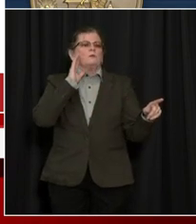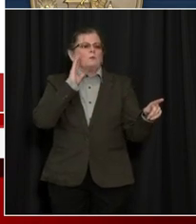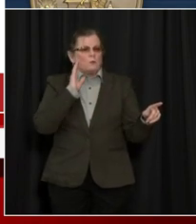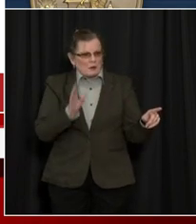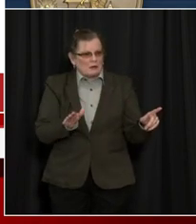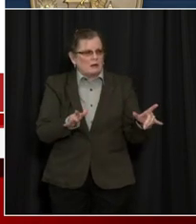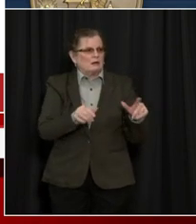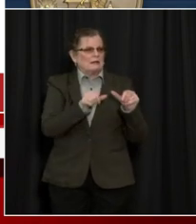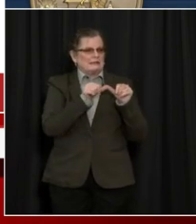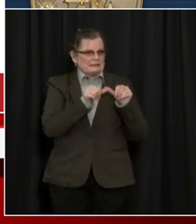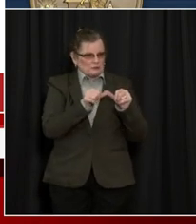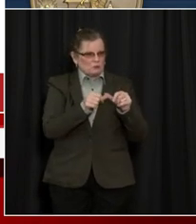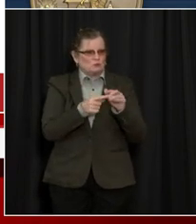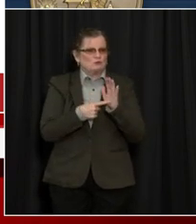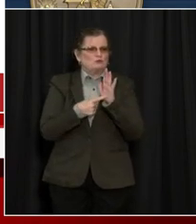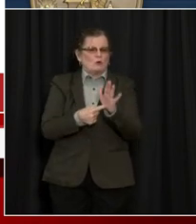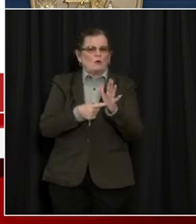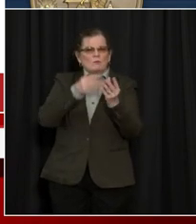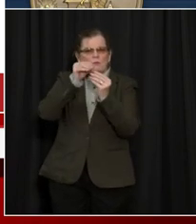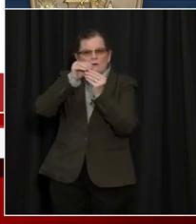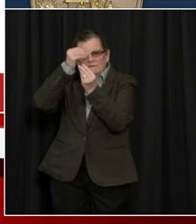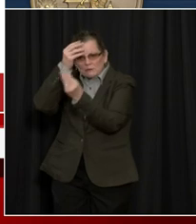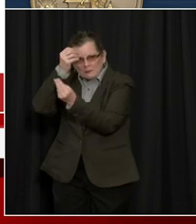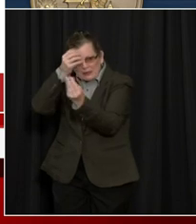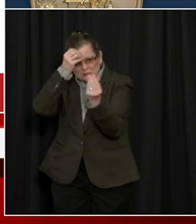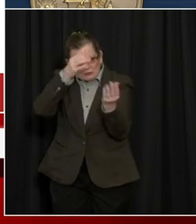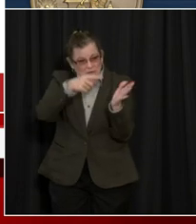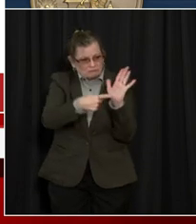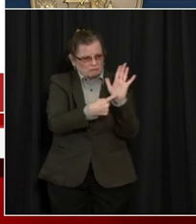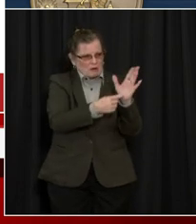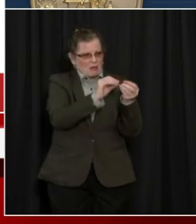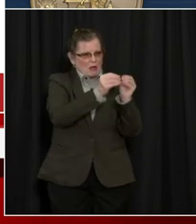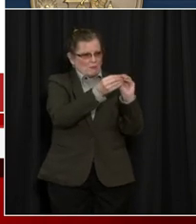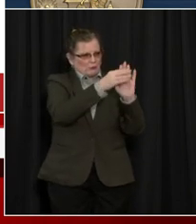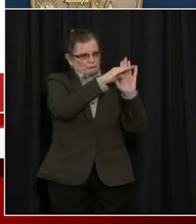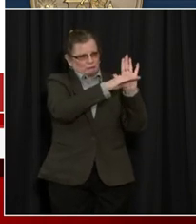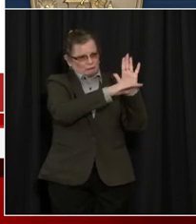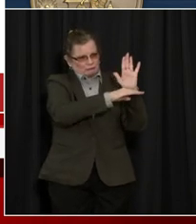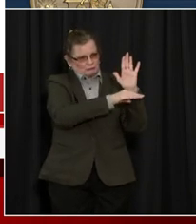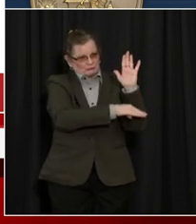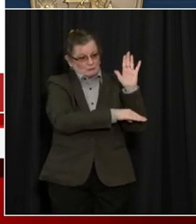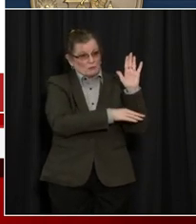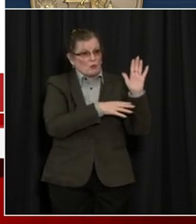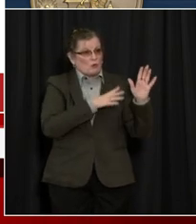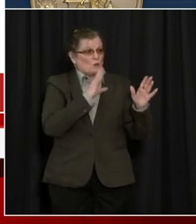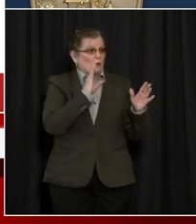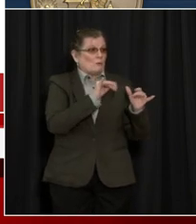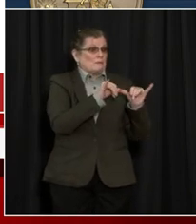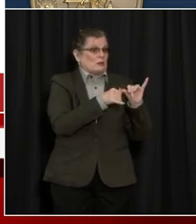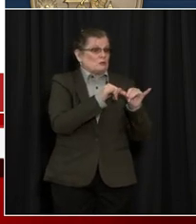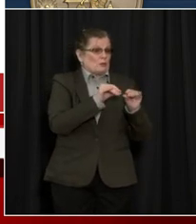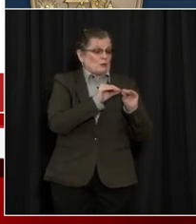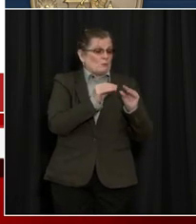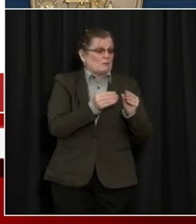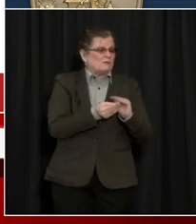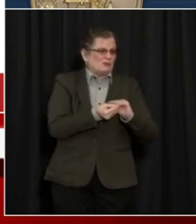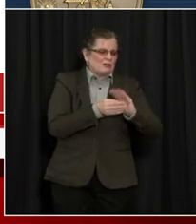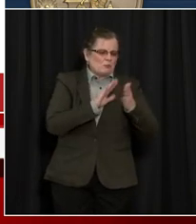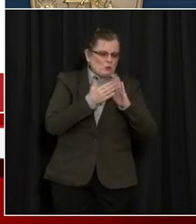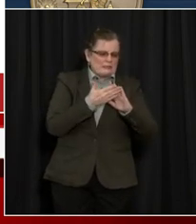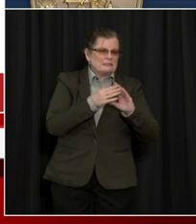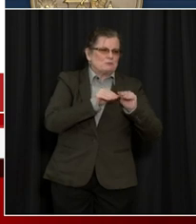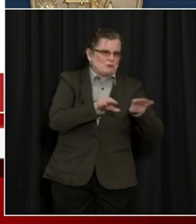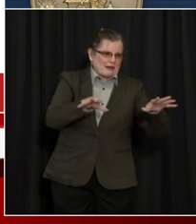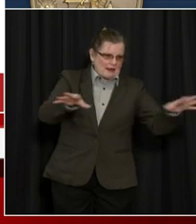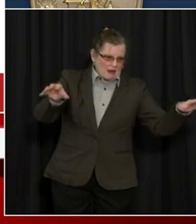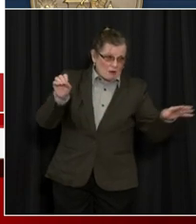that. We are measuring a community spread. We recognized a day on